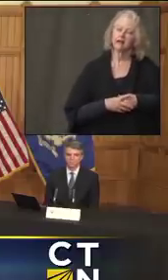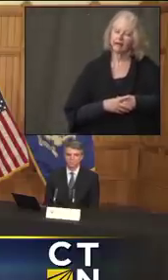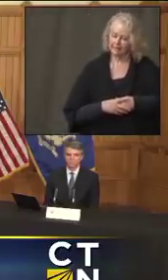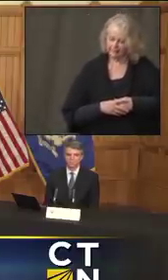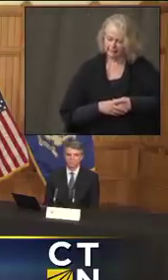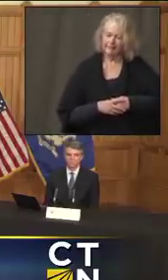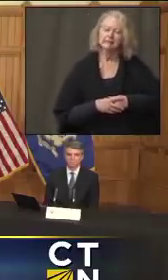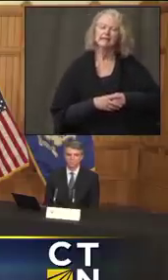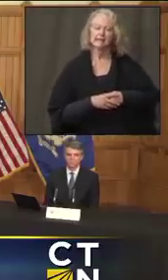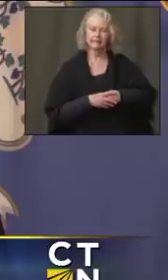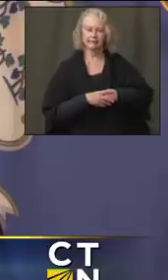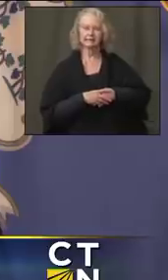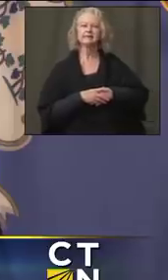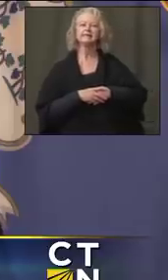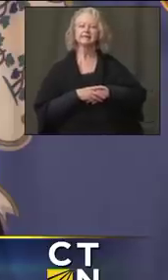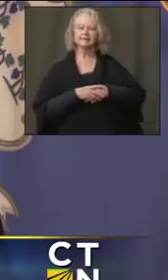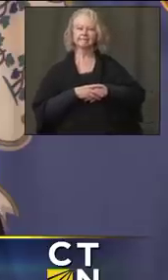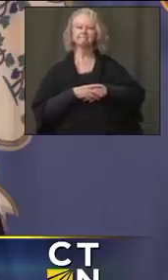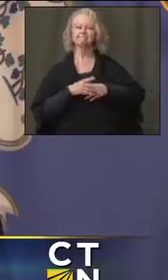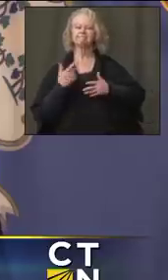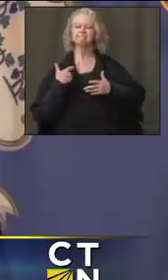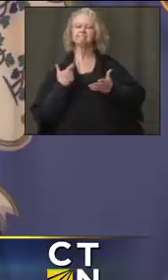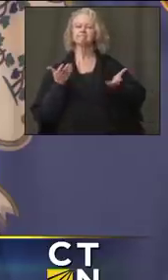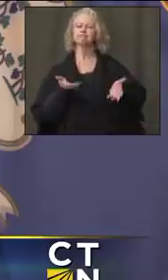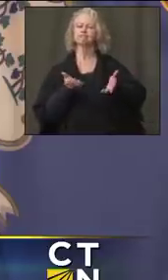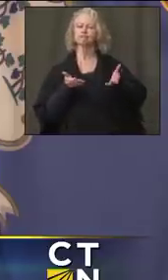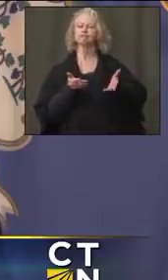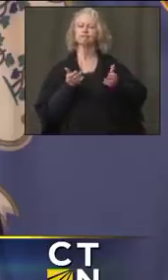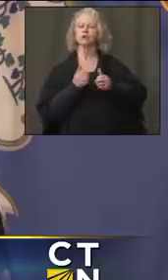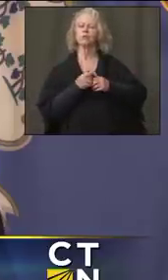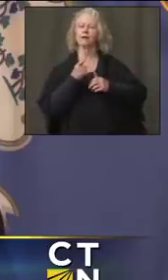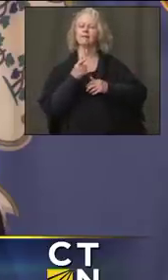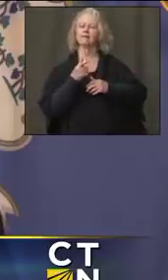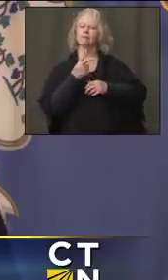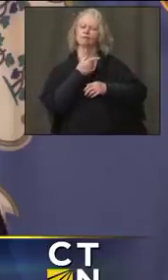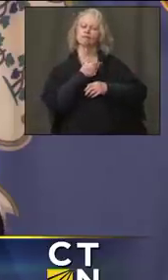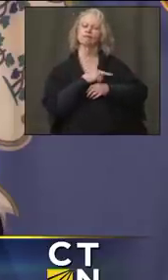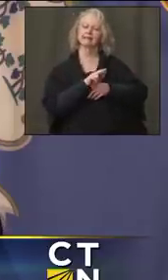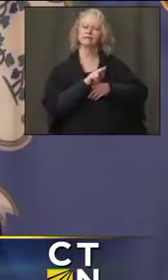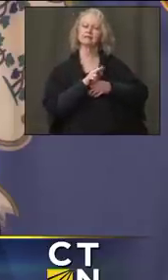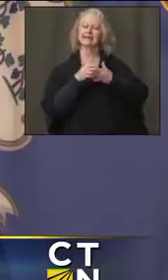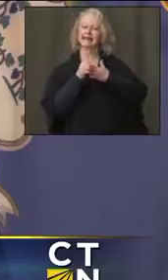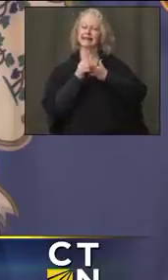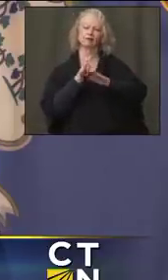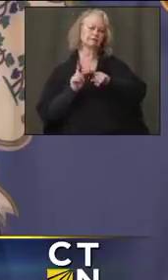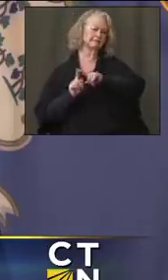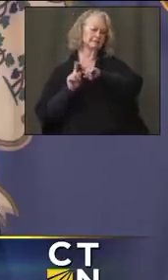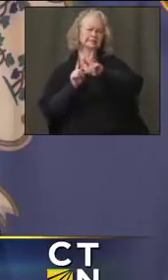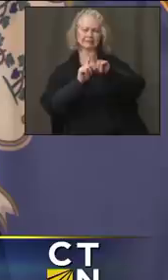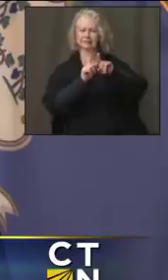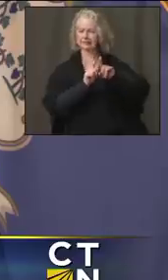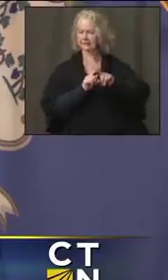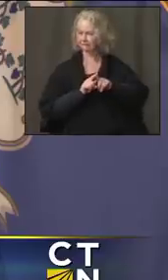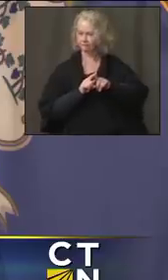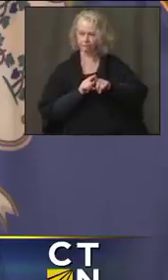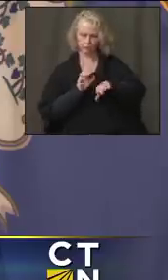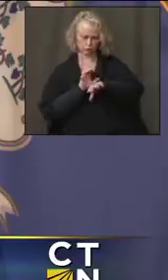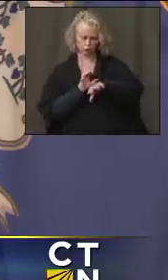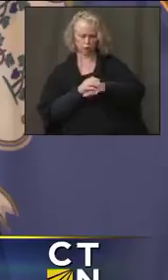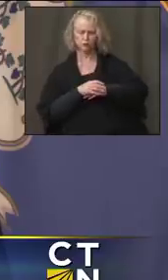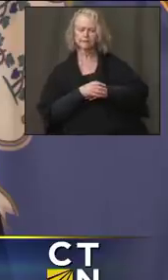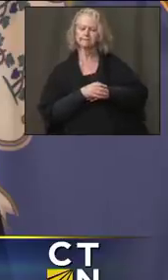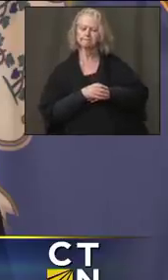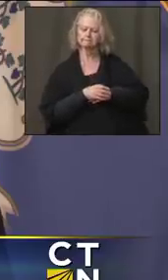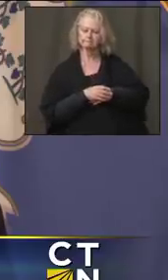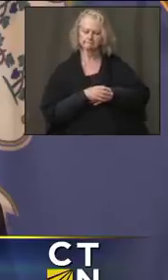Yes, I was on with the religious leaders of all faiths again this afternoon.